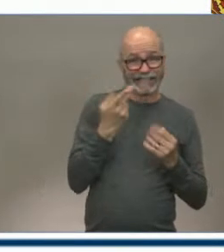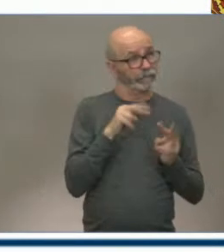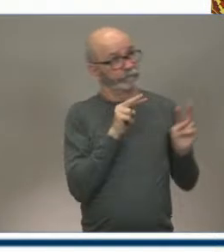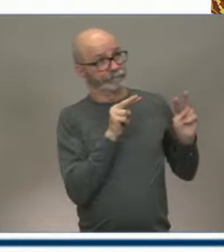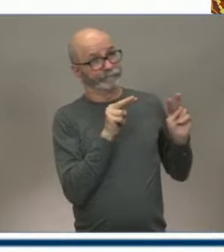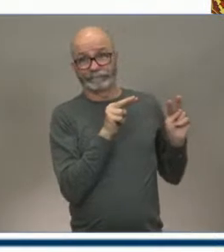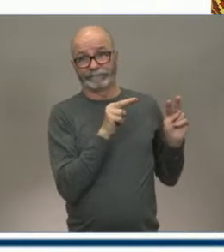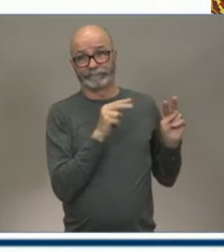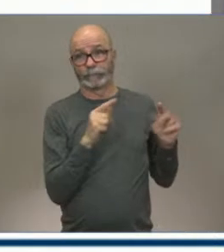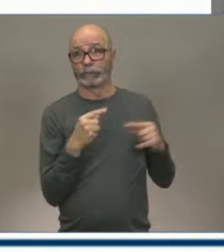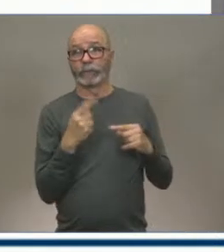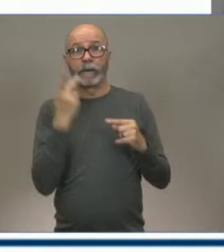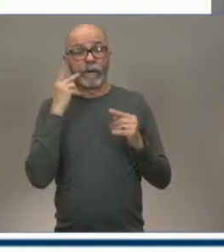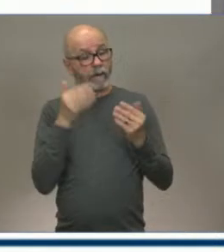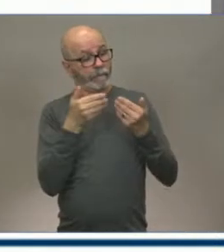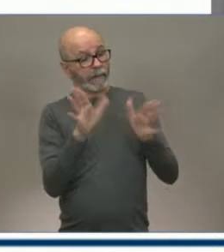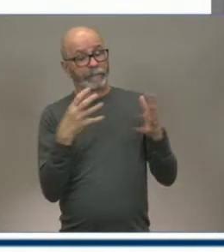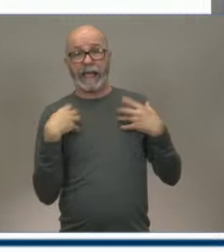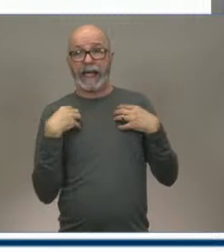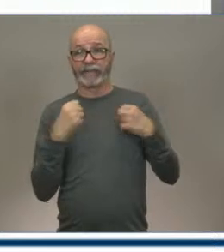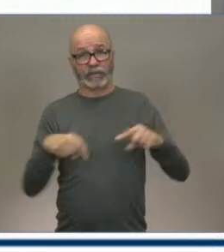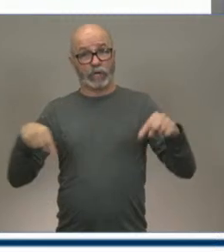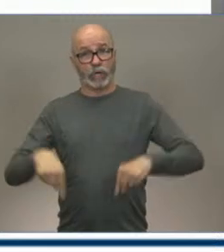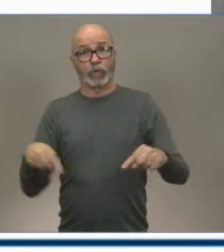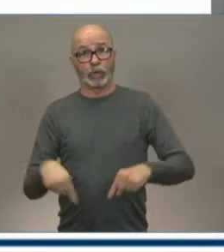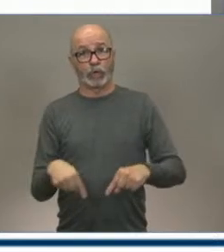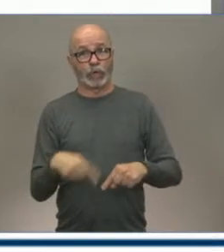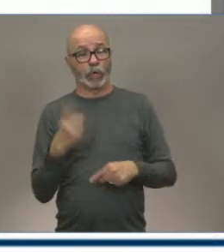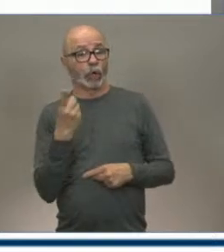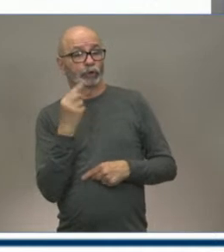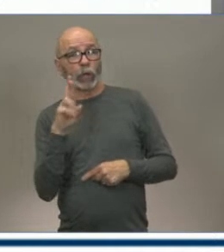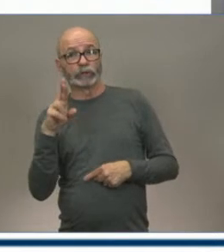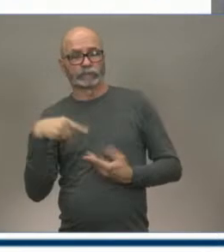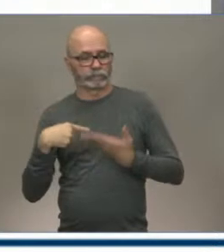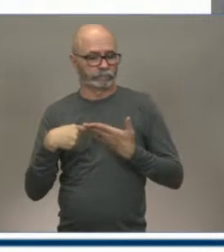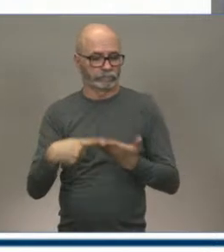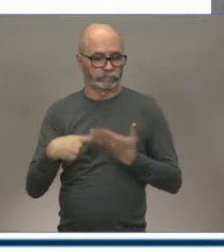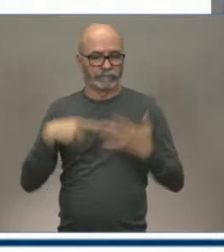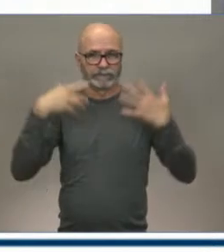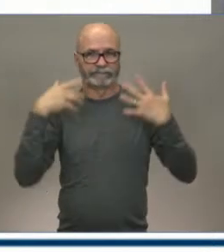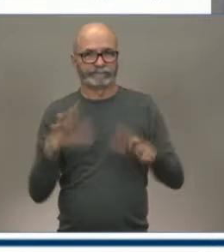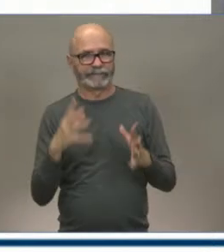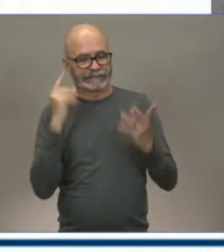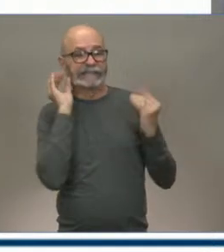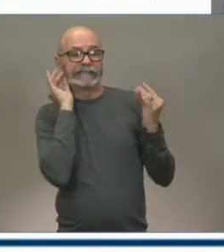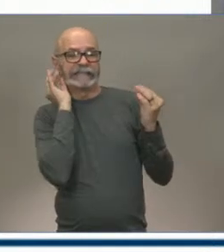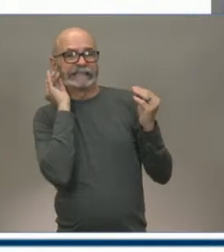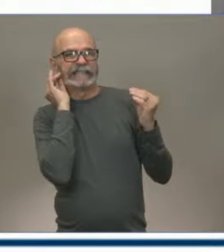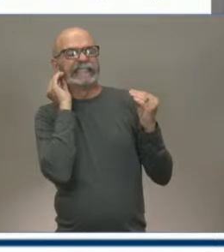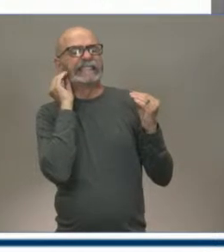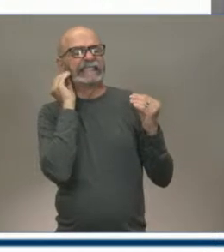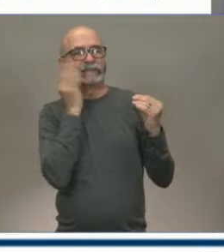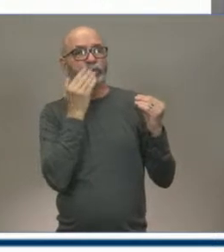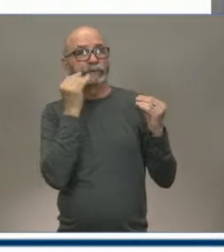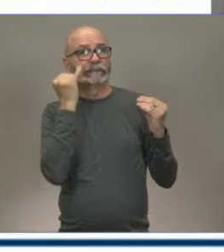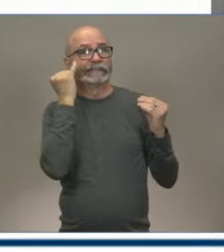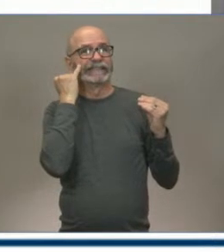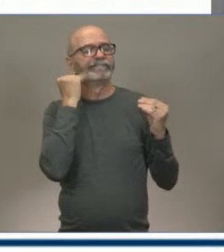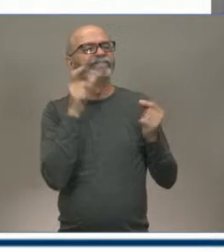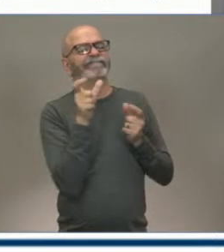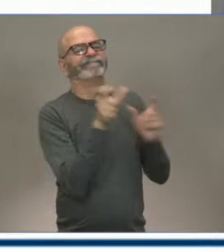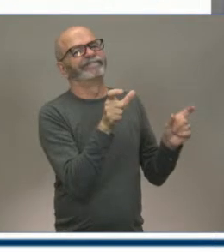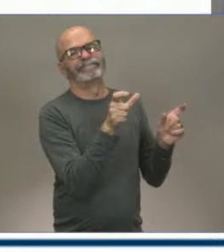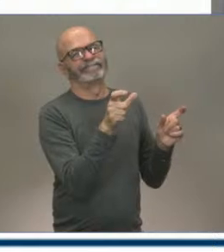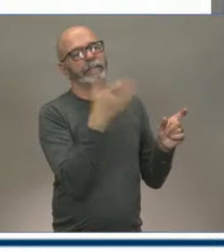and Dr. Strang, it was felt that putting these in place at least for 2 weeks till we get a chance to look at what's happening in New